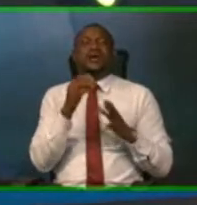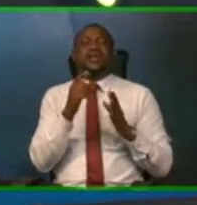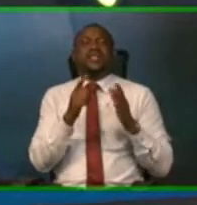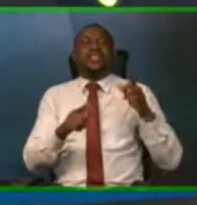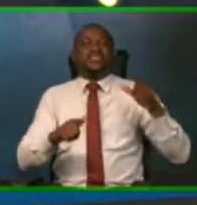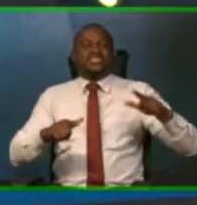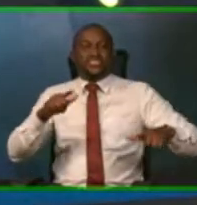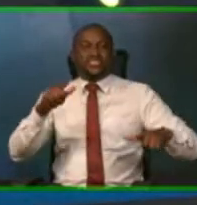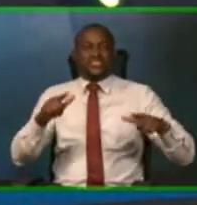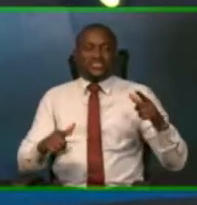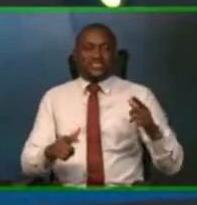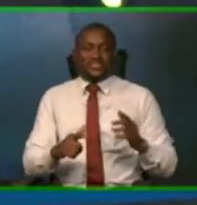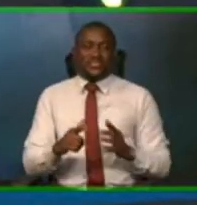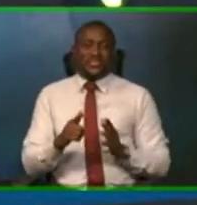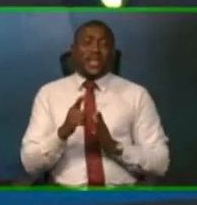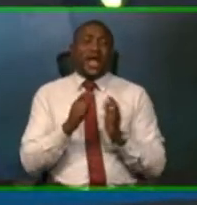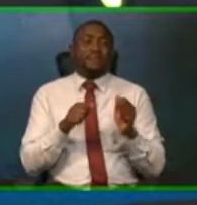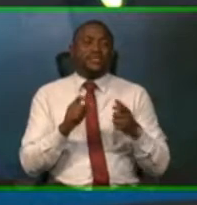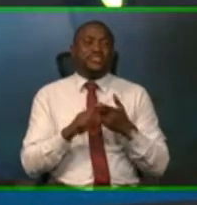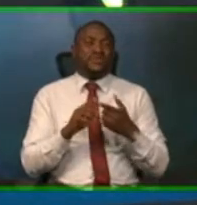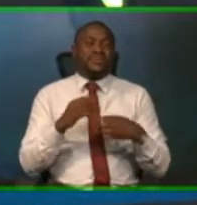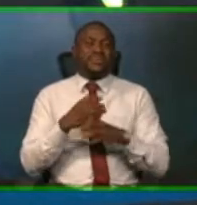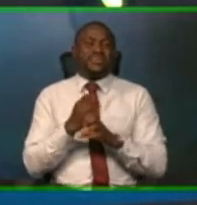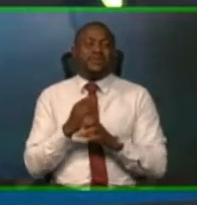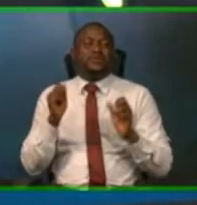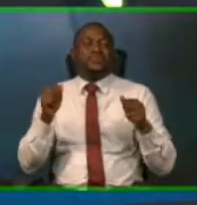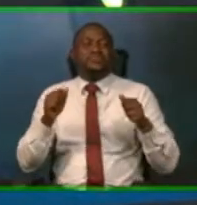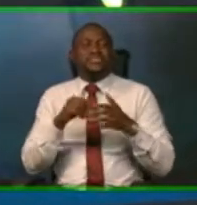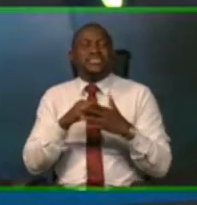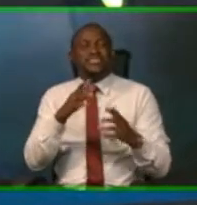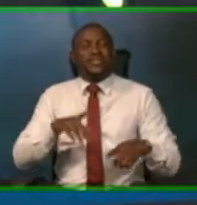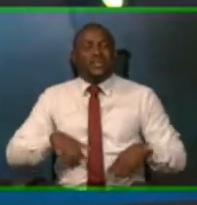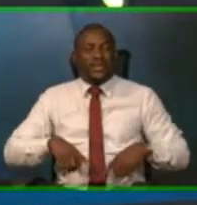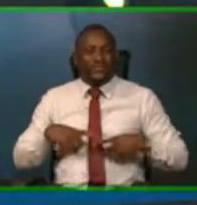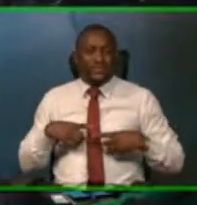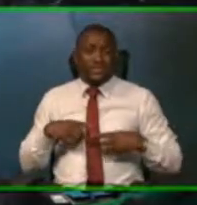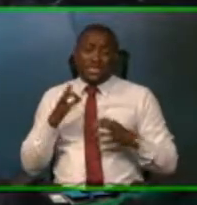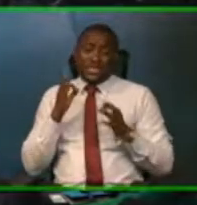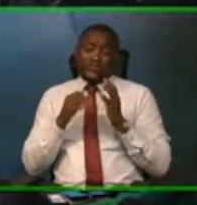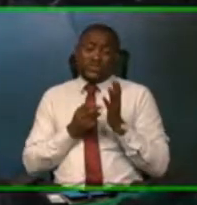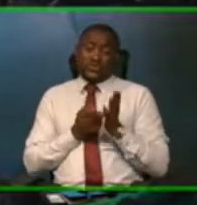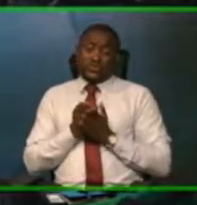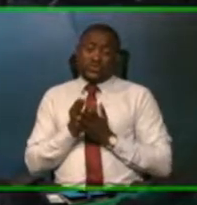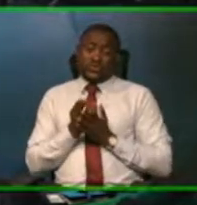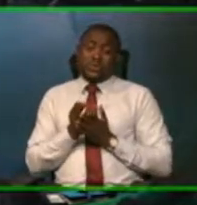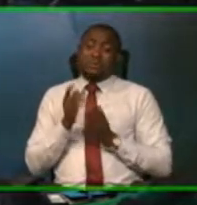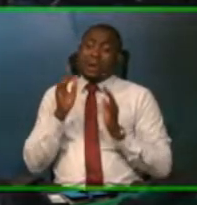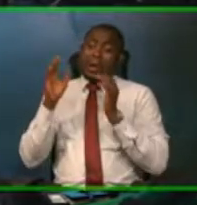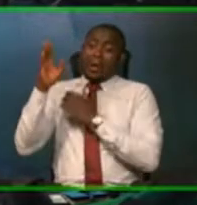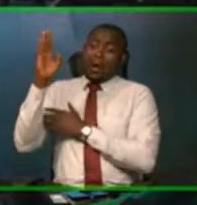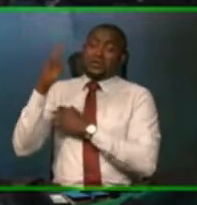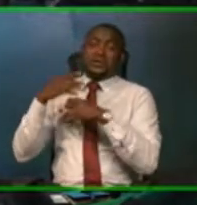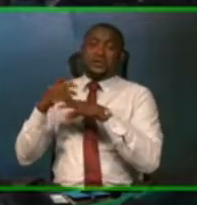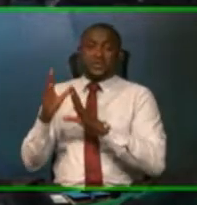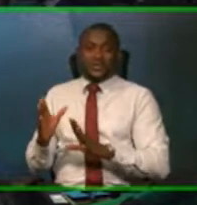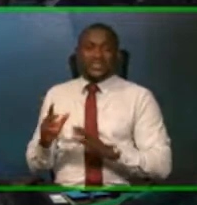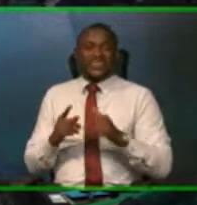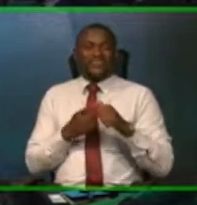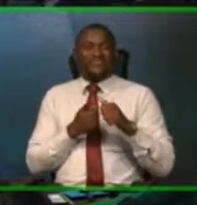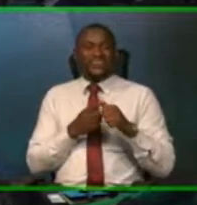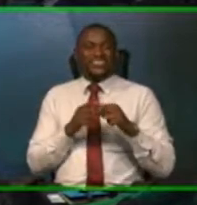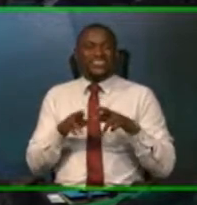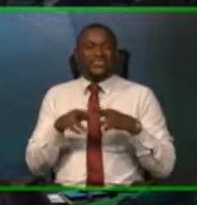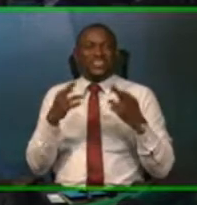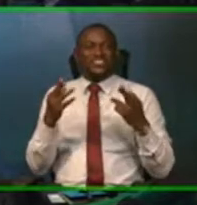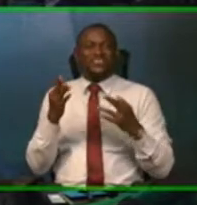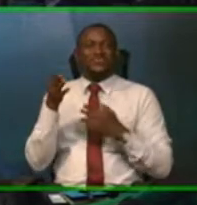to create possibilities in your life. I'd like you to please pay attention. If it is true that God is creator, the first revelation of